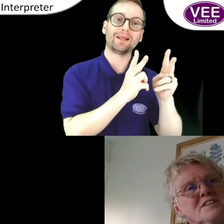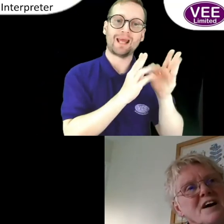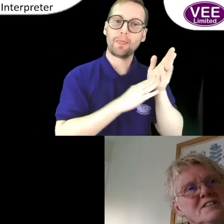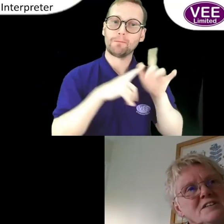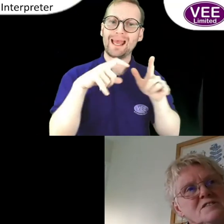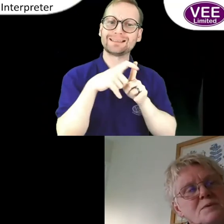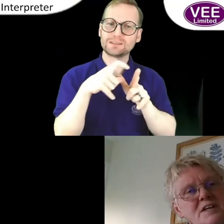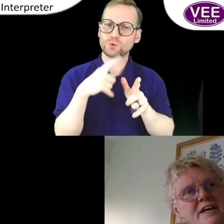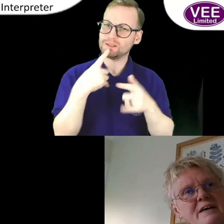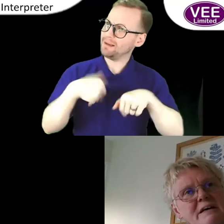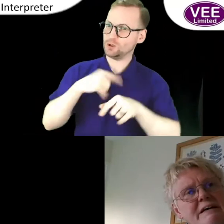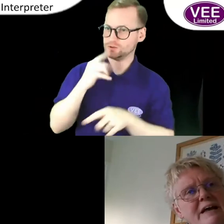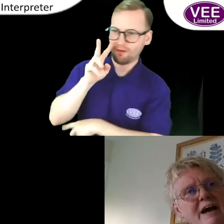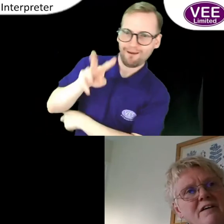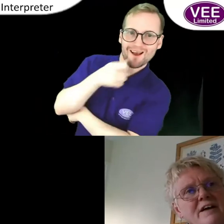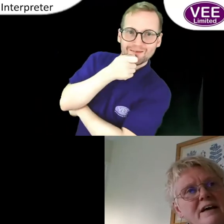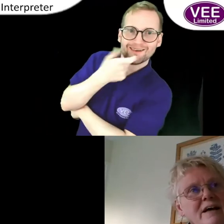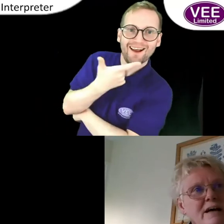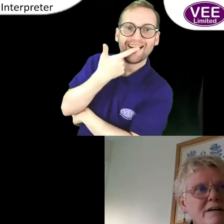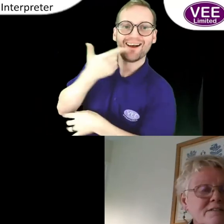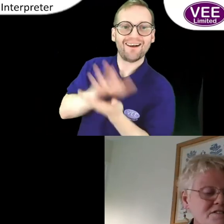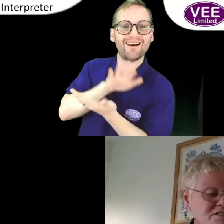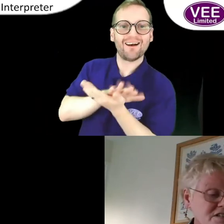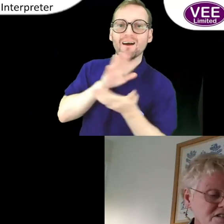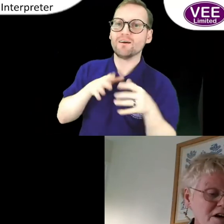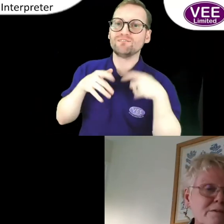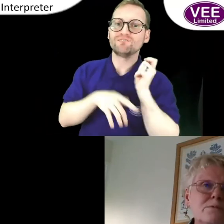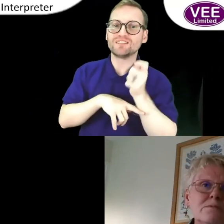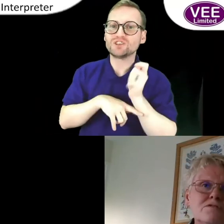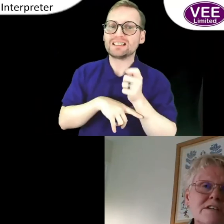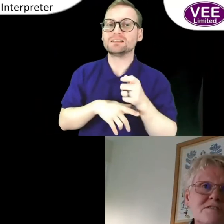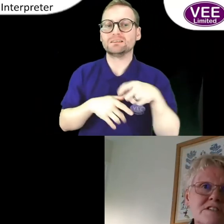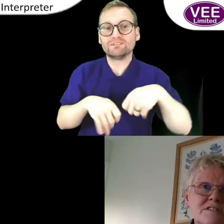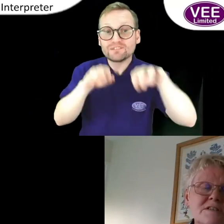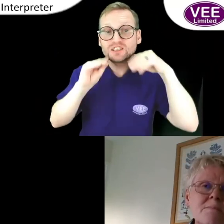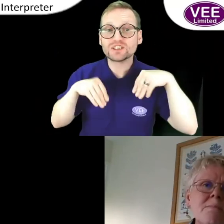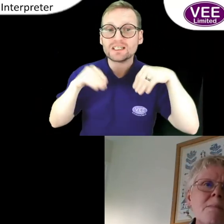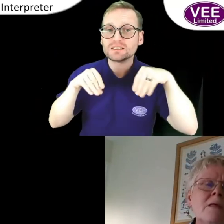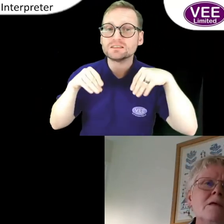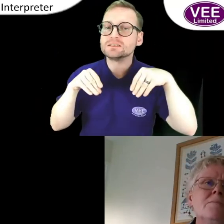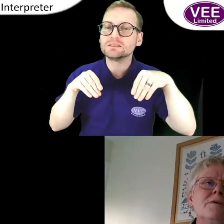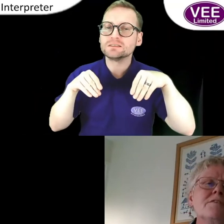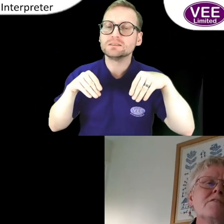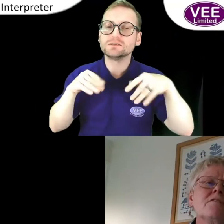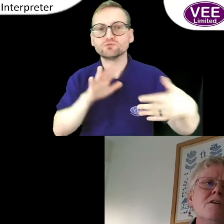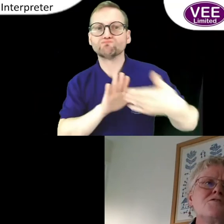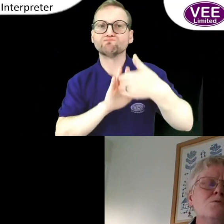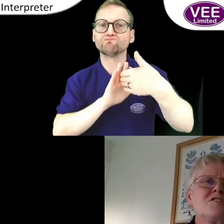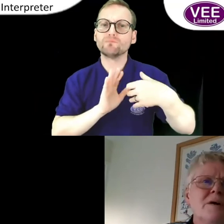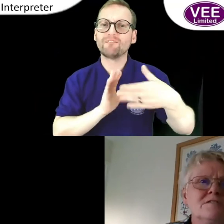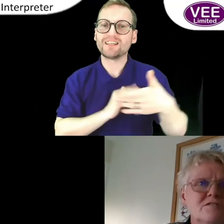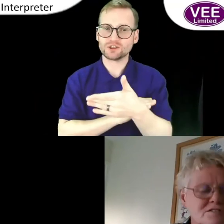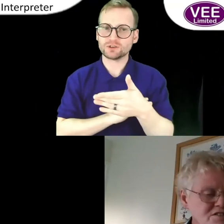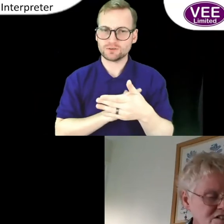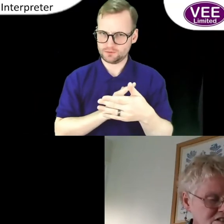normally delight us, but here carry these terrible tragedies. But the cross